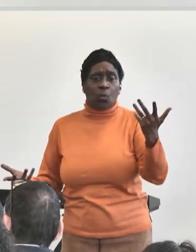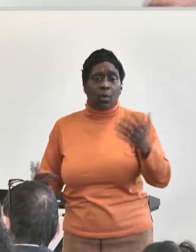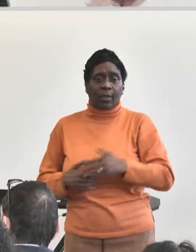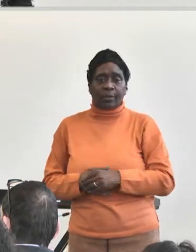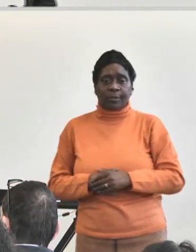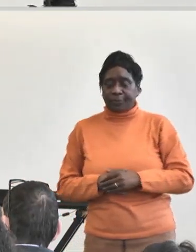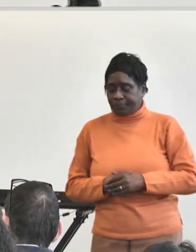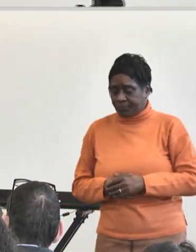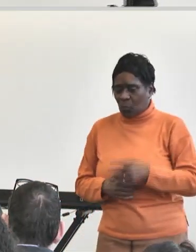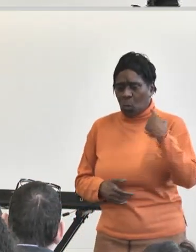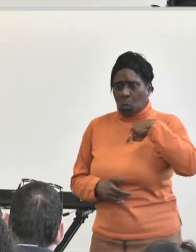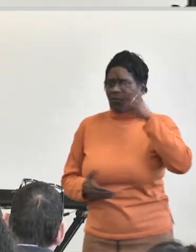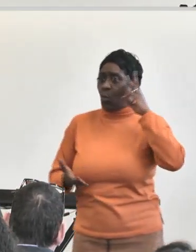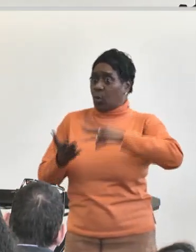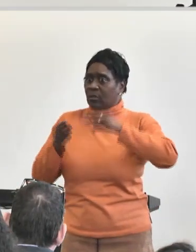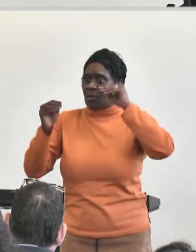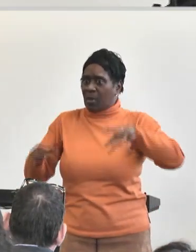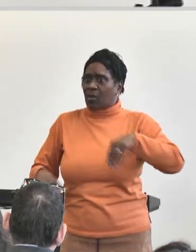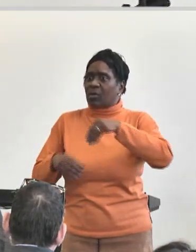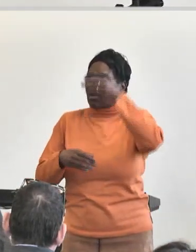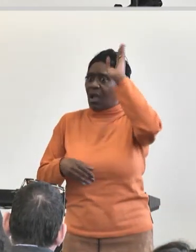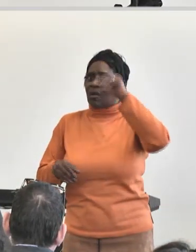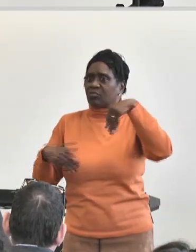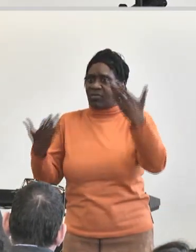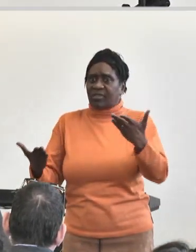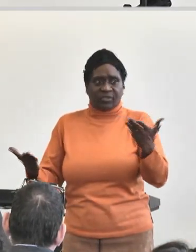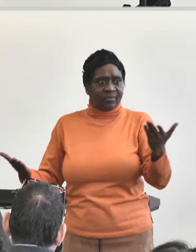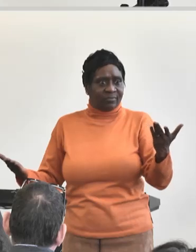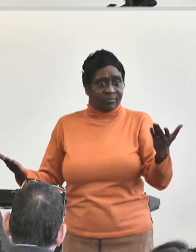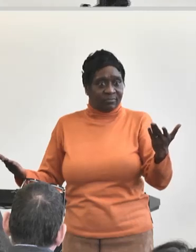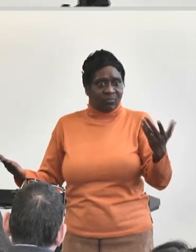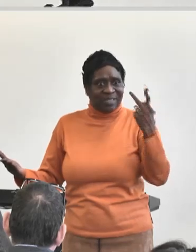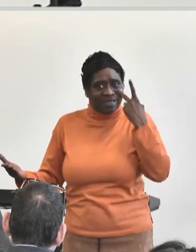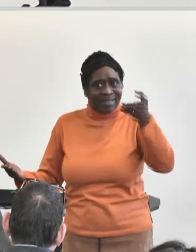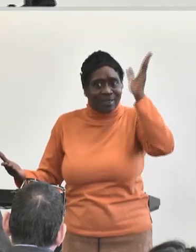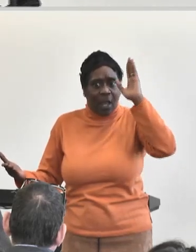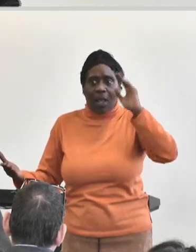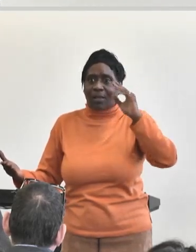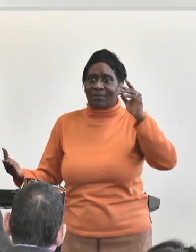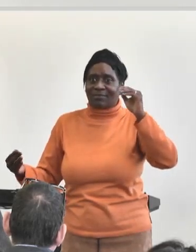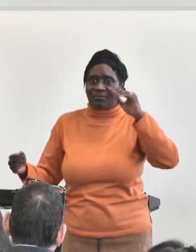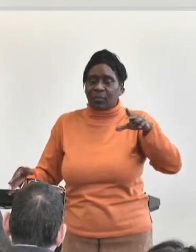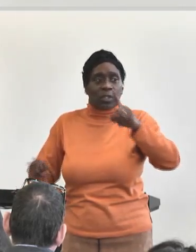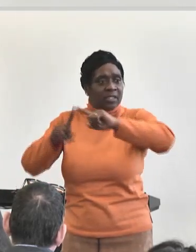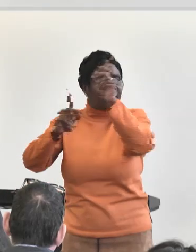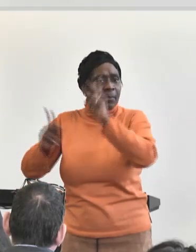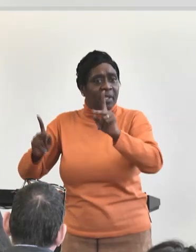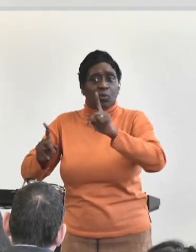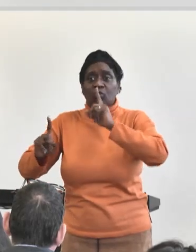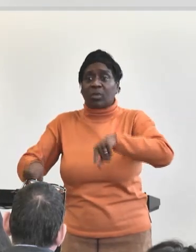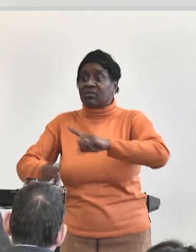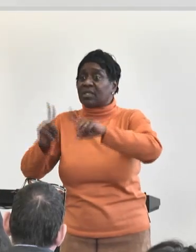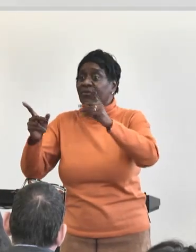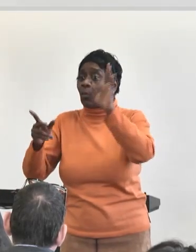esto. We've witnessed a miracle in God's provision. Fuimos testigos del milagro de la provisión de Dios. Different people react different ways